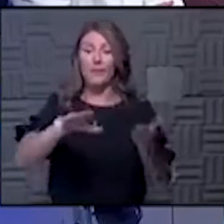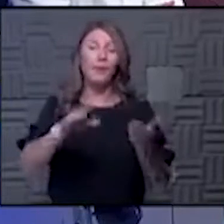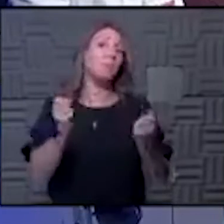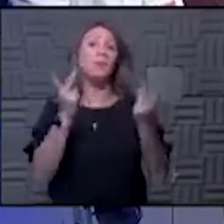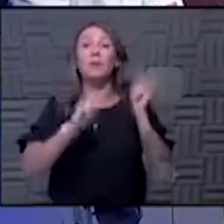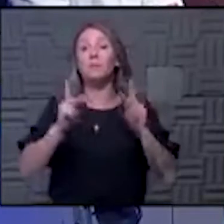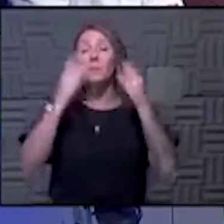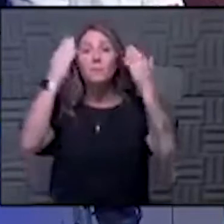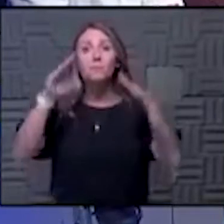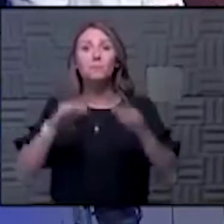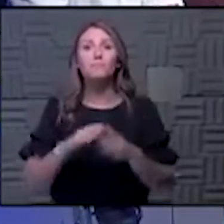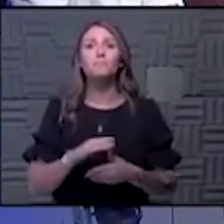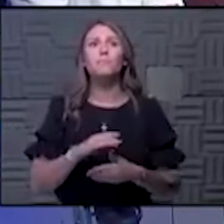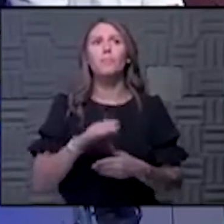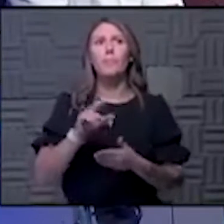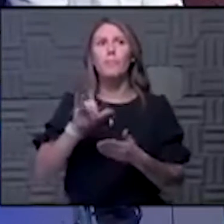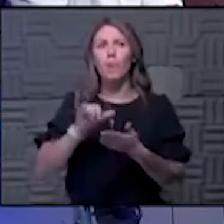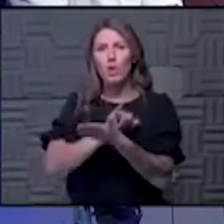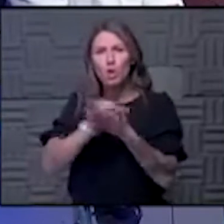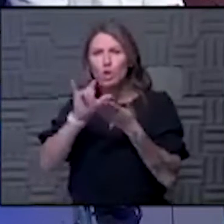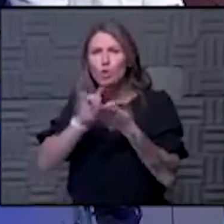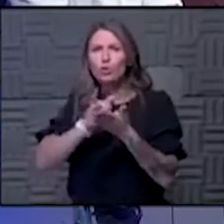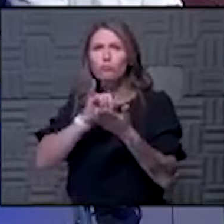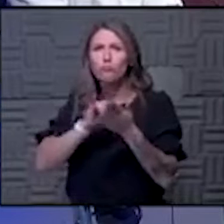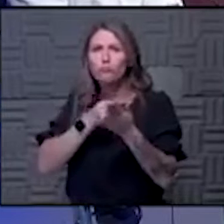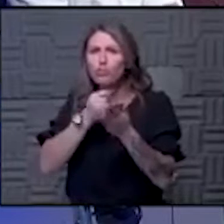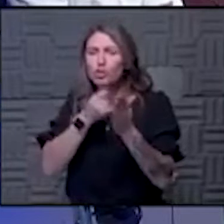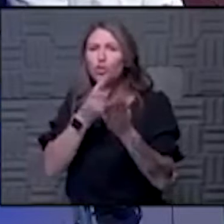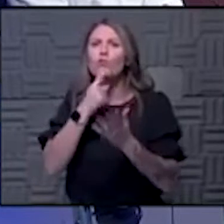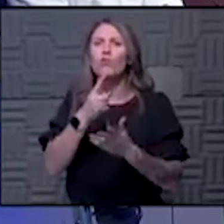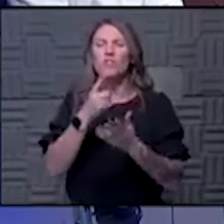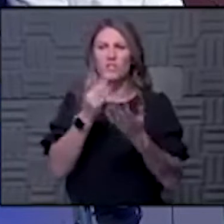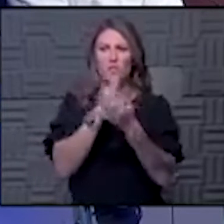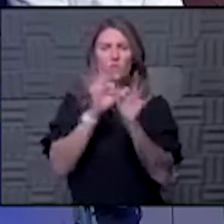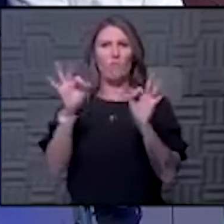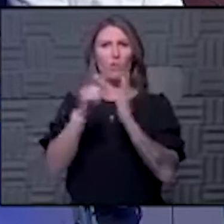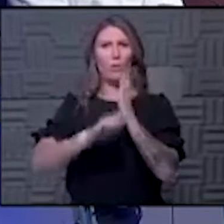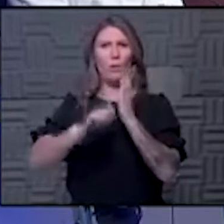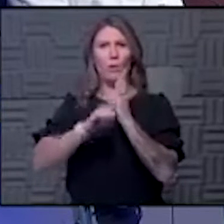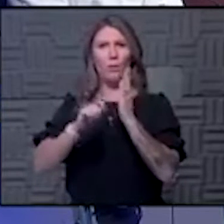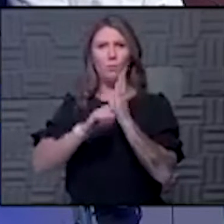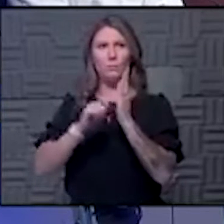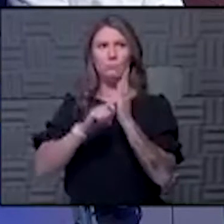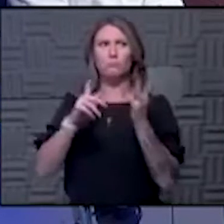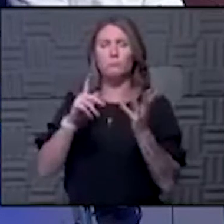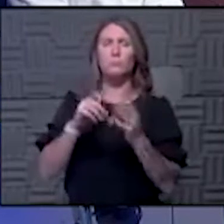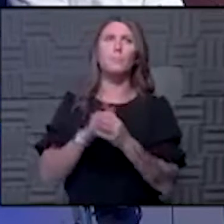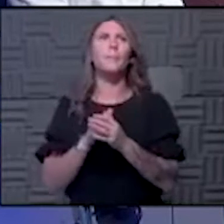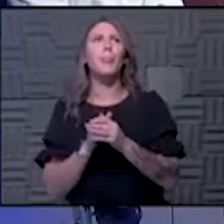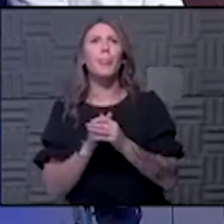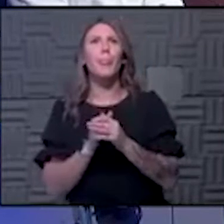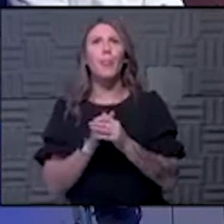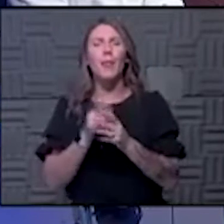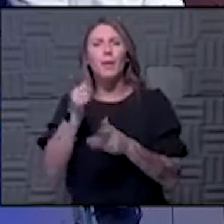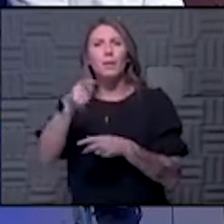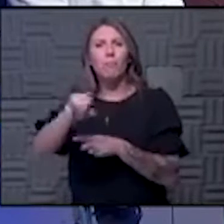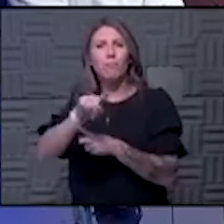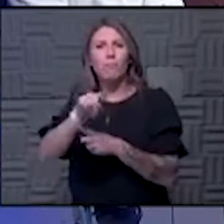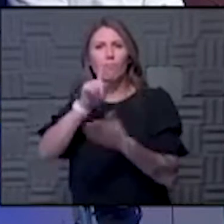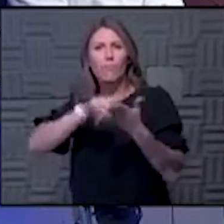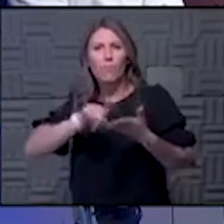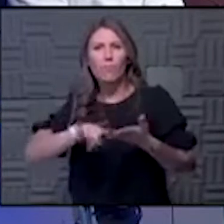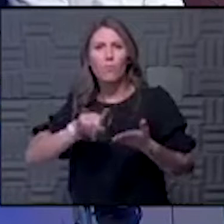well. on October the 29th, I believe, and I think it's a free article, they looked at they did some work